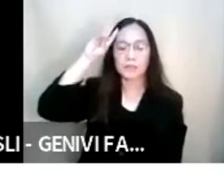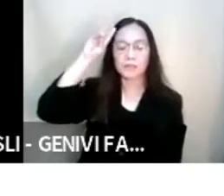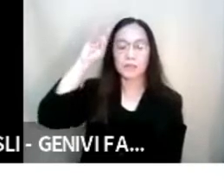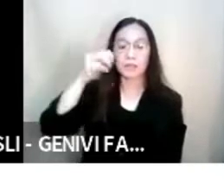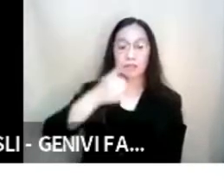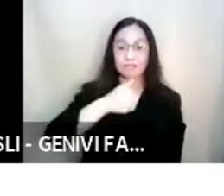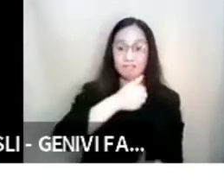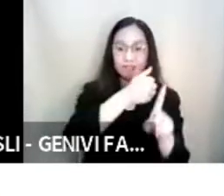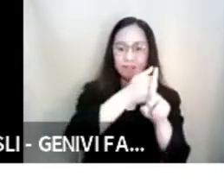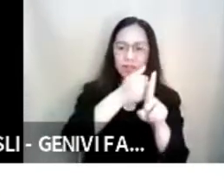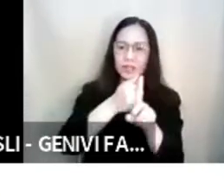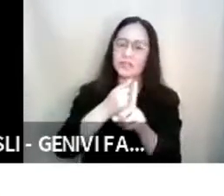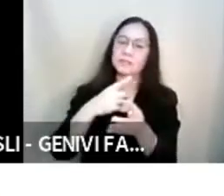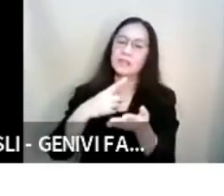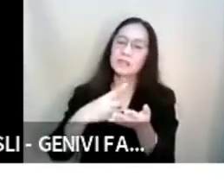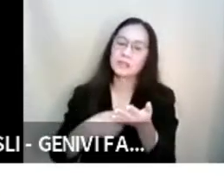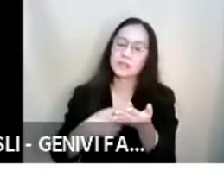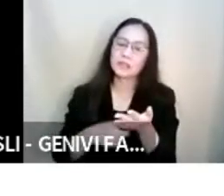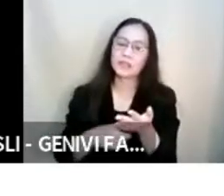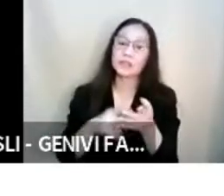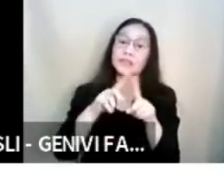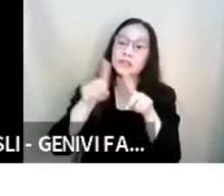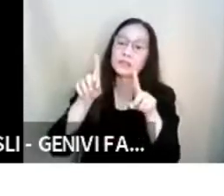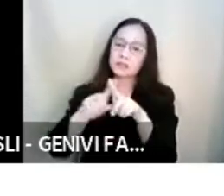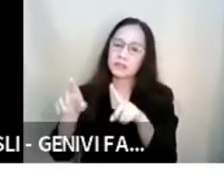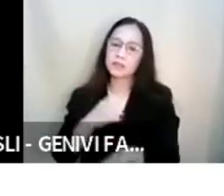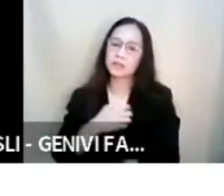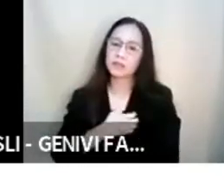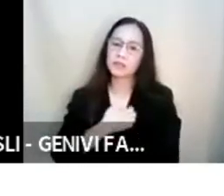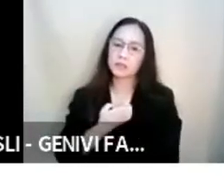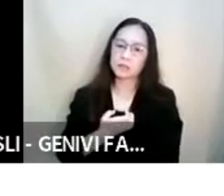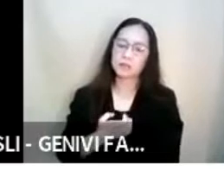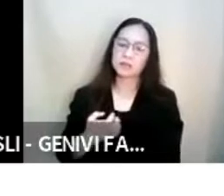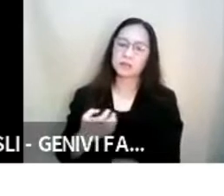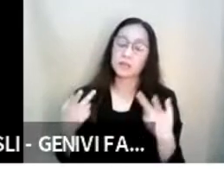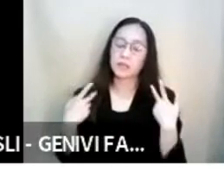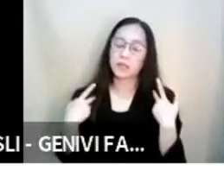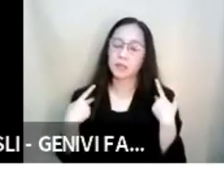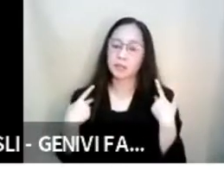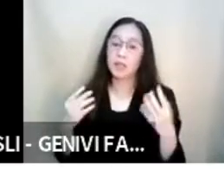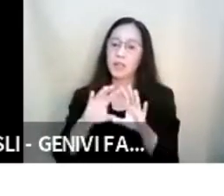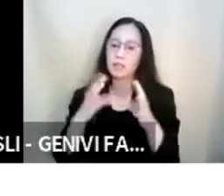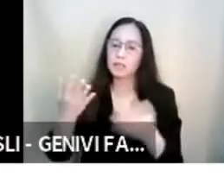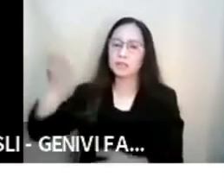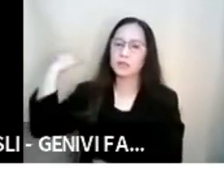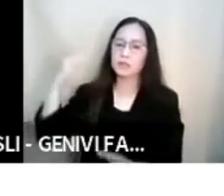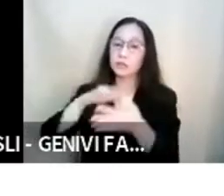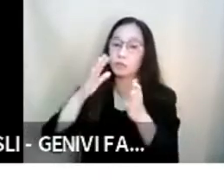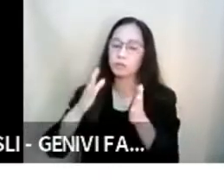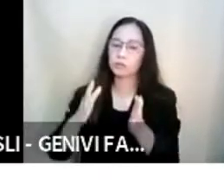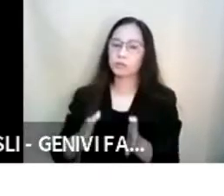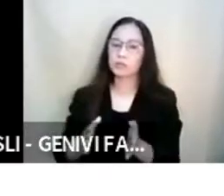also, yung pag-discuss din natin ng different emotions. No? We had classes before with our students na tinatawag